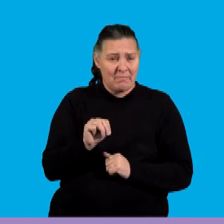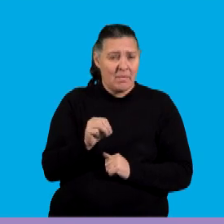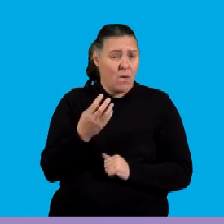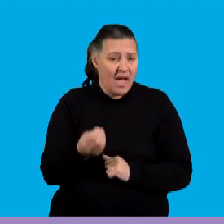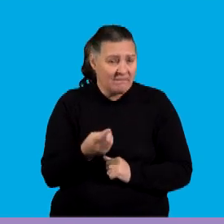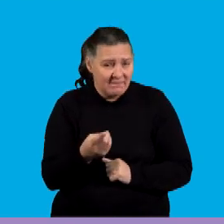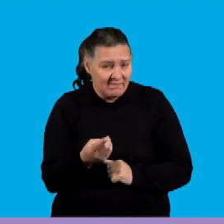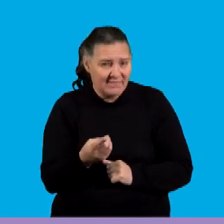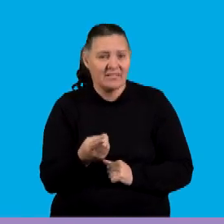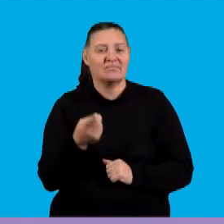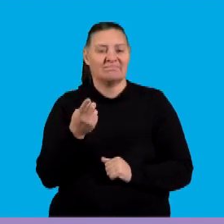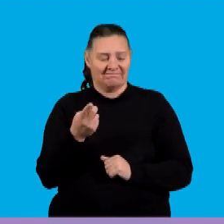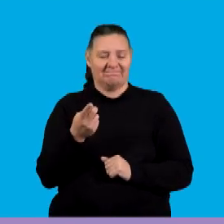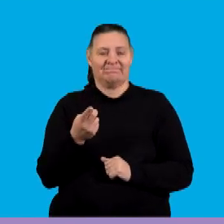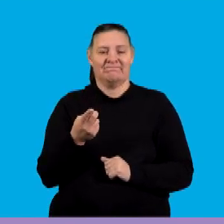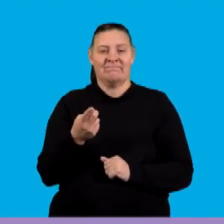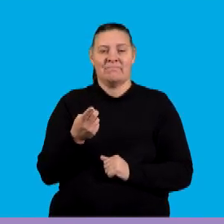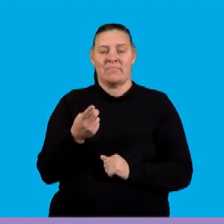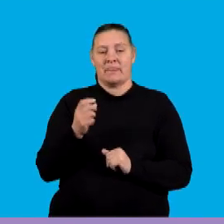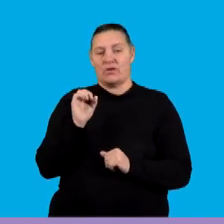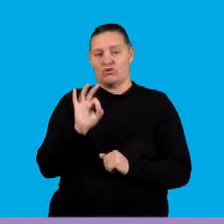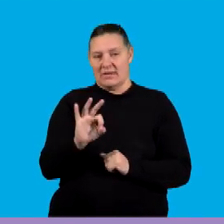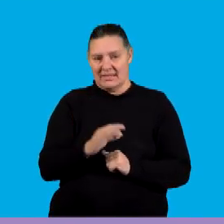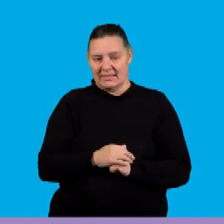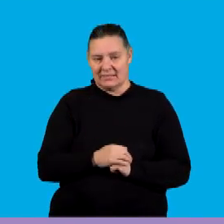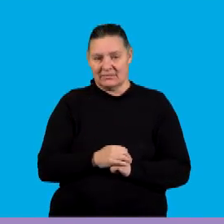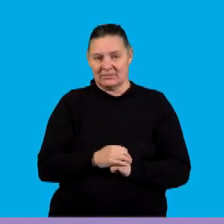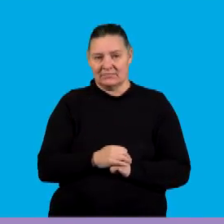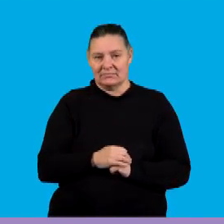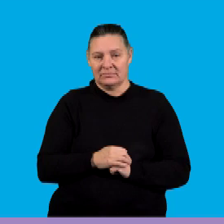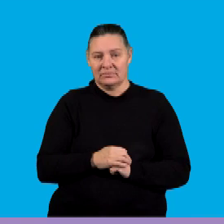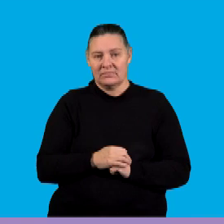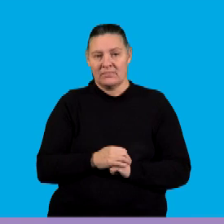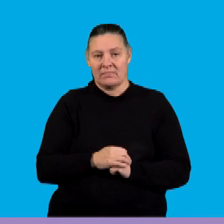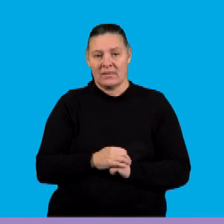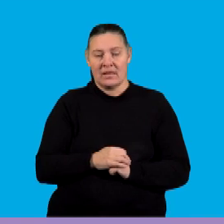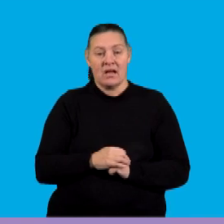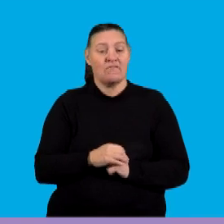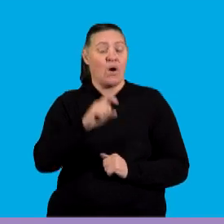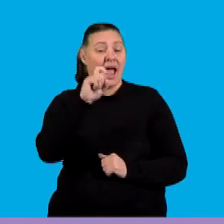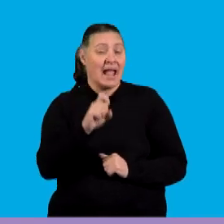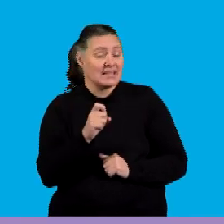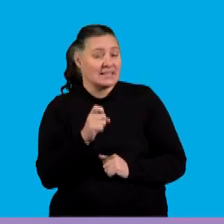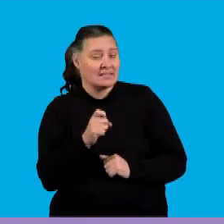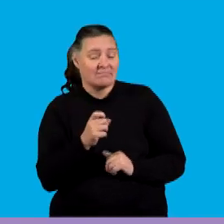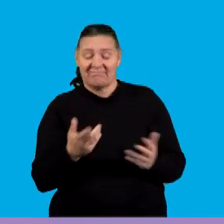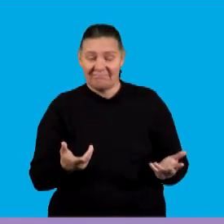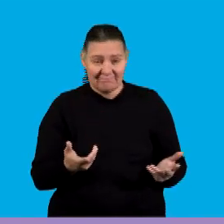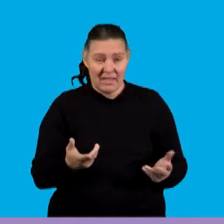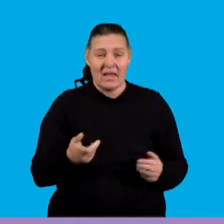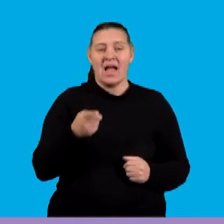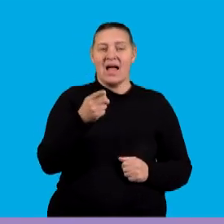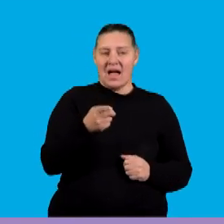We have been given, we are told that the gradient is 3. And what are we going to substitute for our x value? Remember, the x